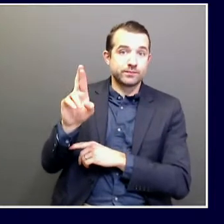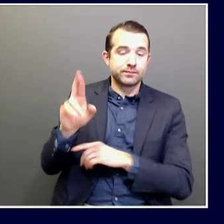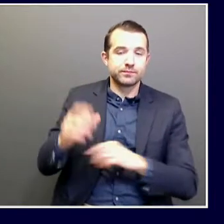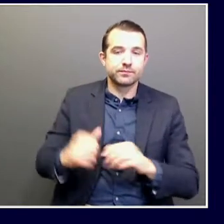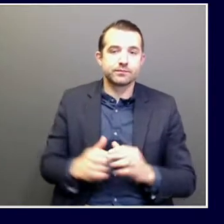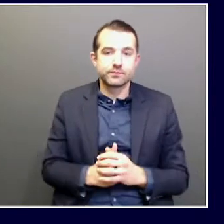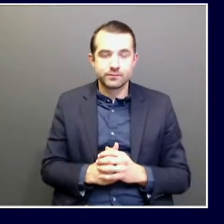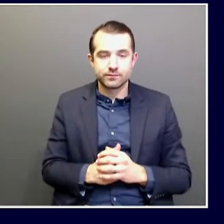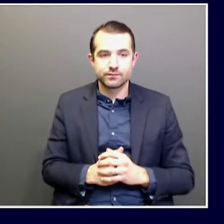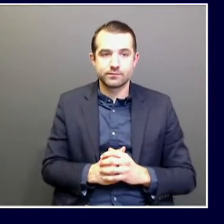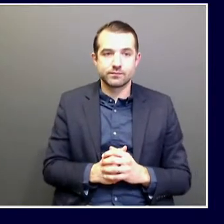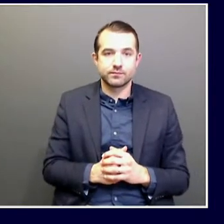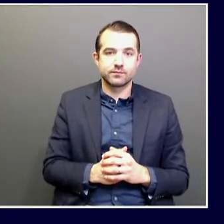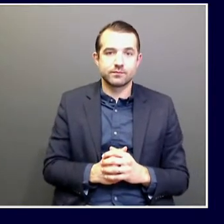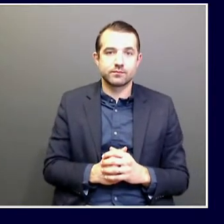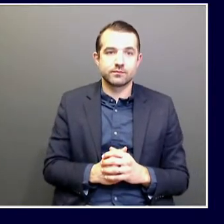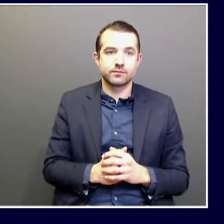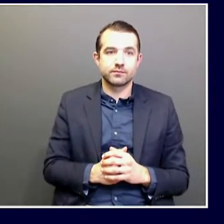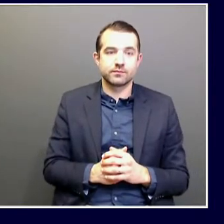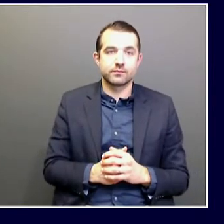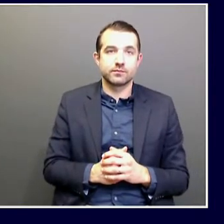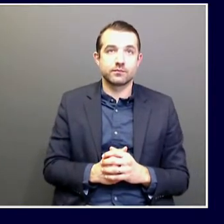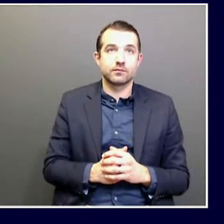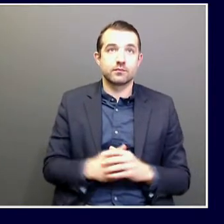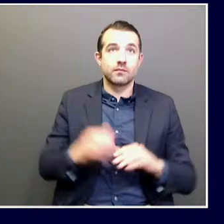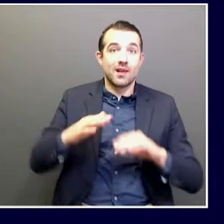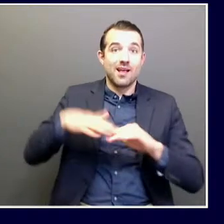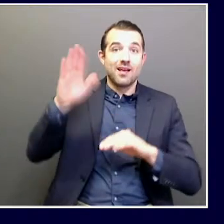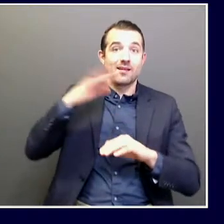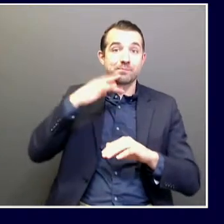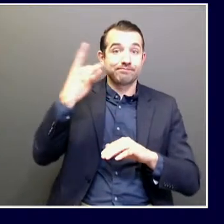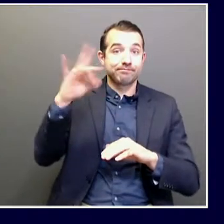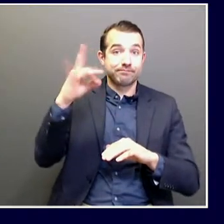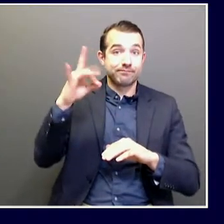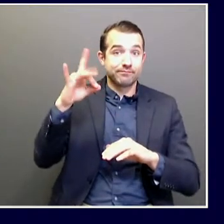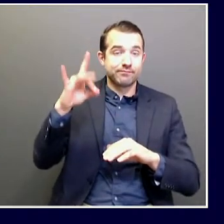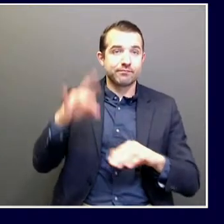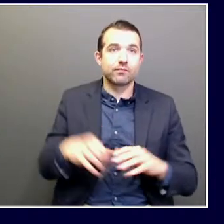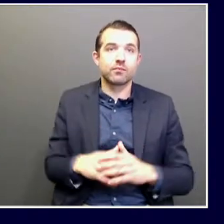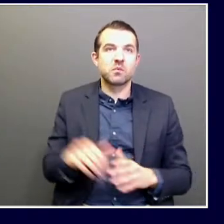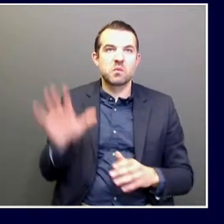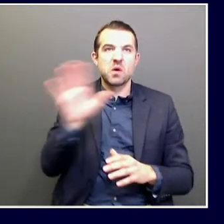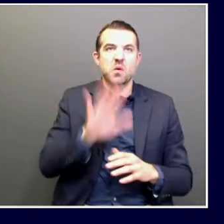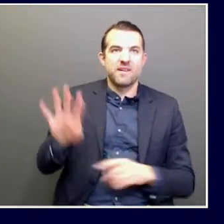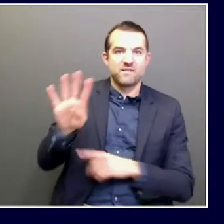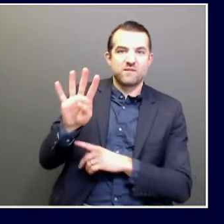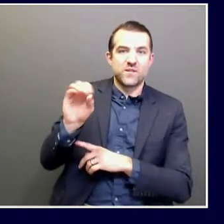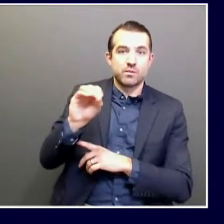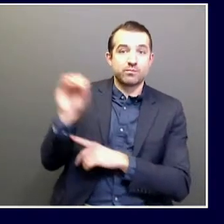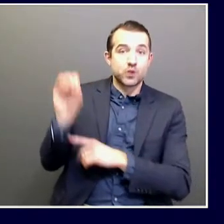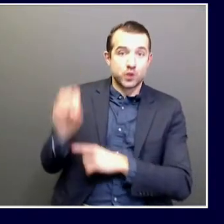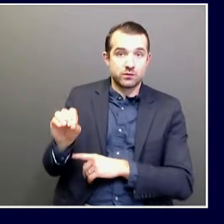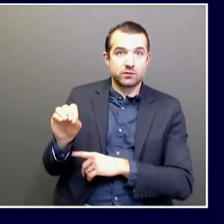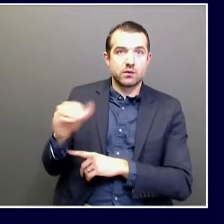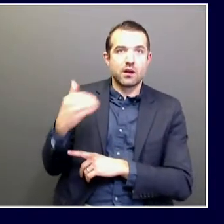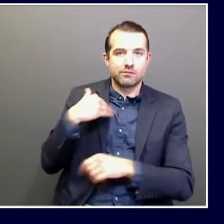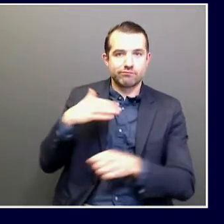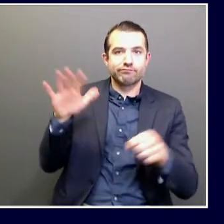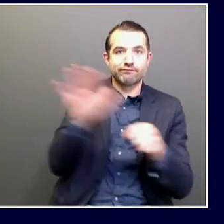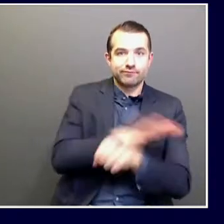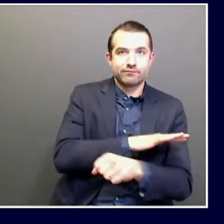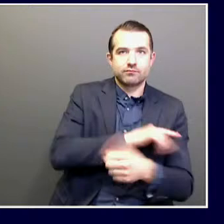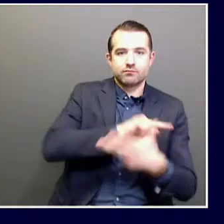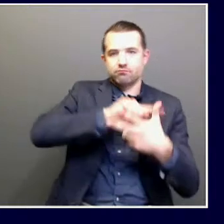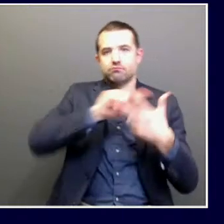the 18 and over population are not just vaccinated, but boosted. We've got more work to do on the booster front.